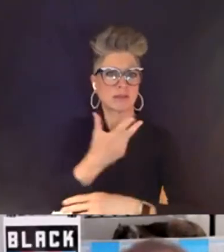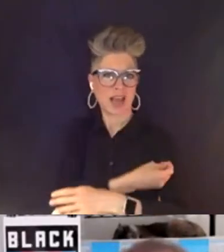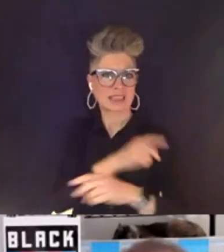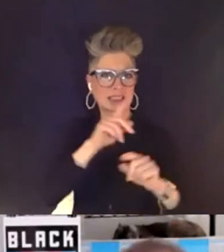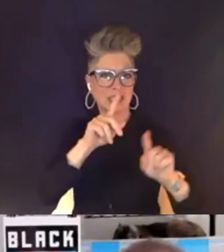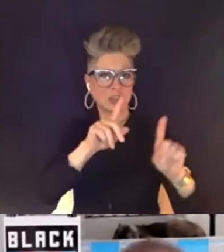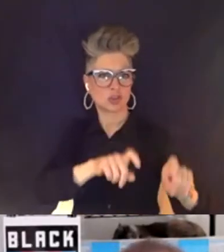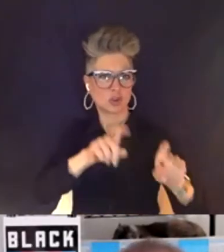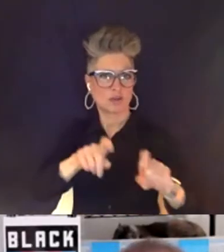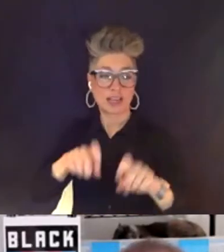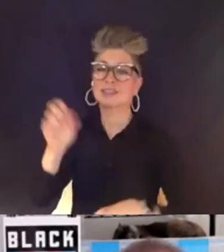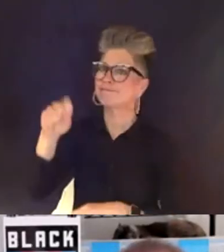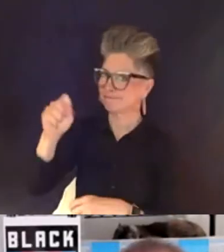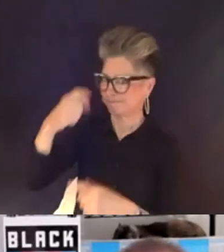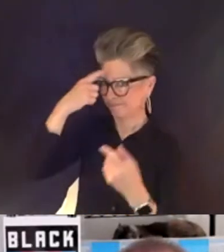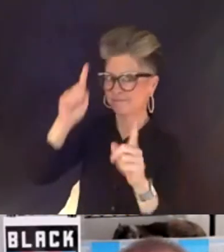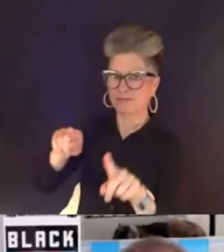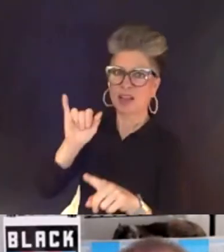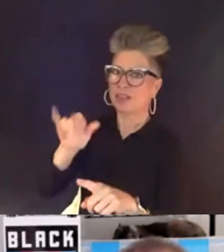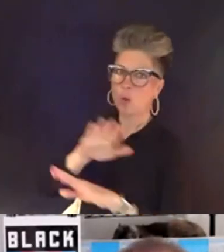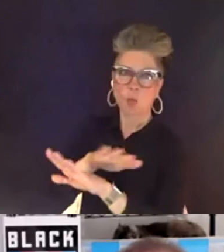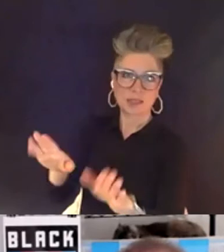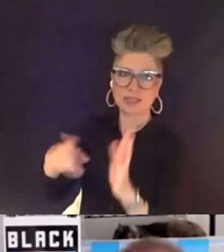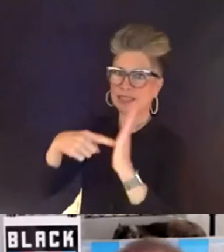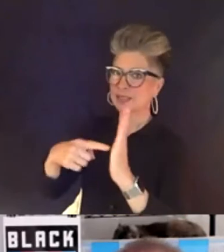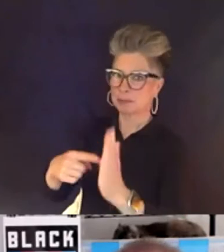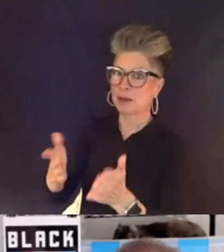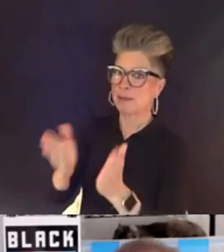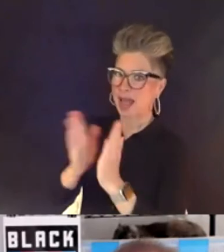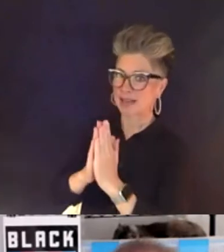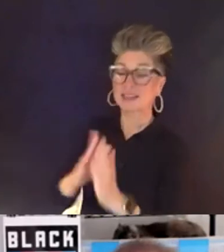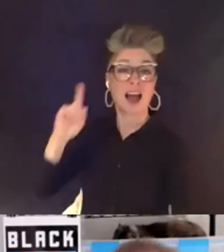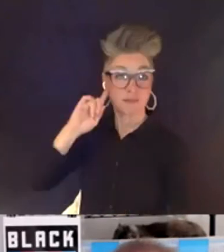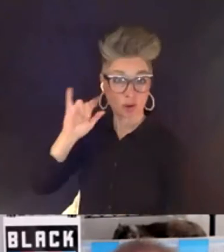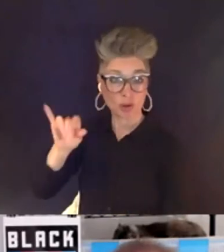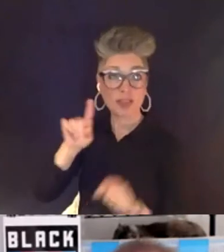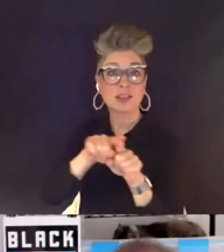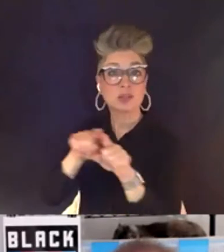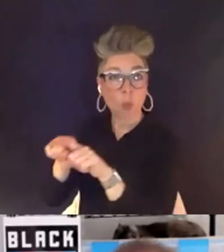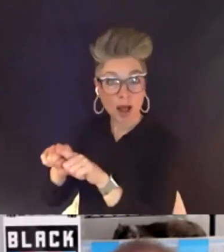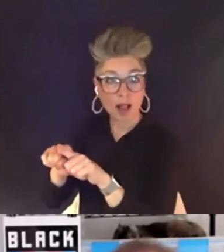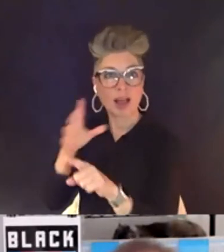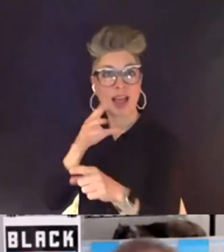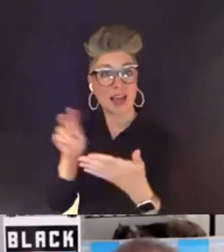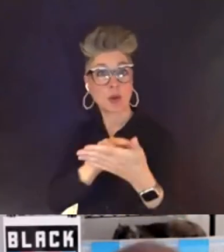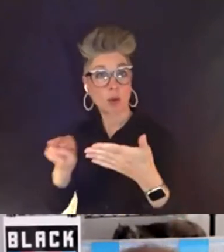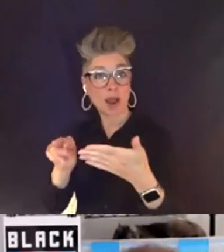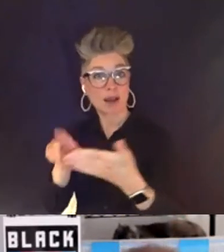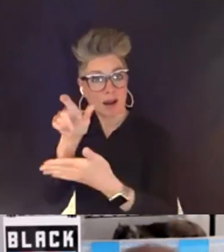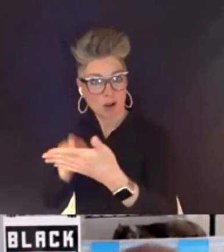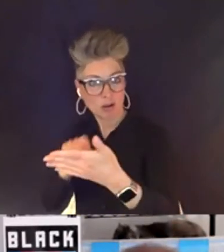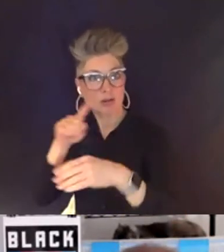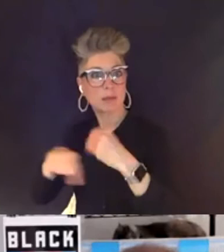agree. That wasn't a symptom that was asked. I've heard this as well. And actually, I read a news article about